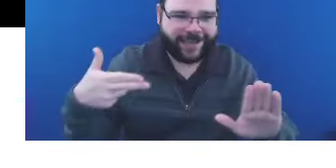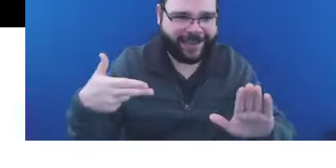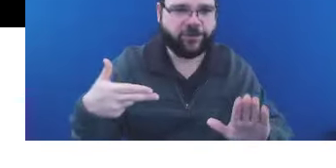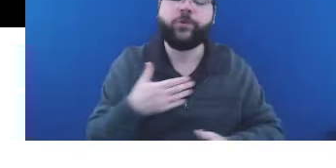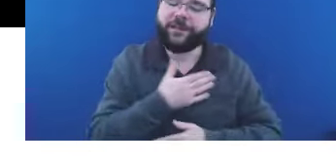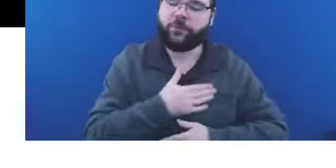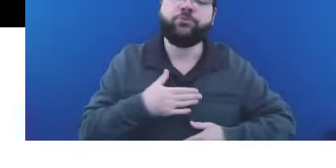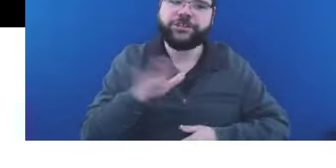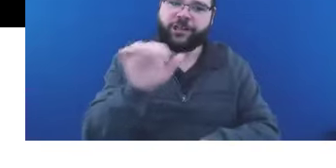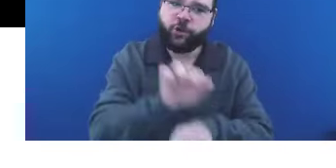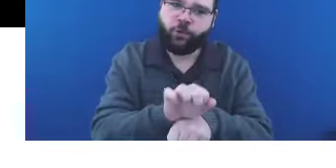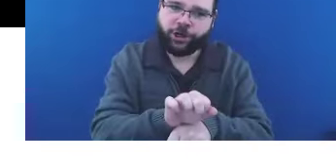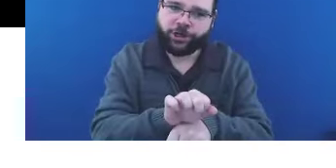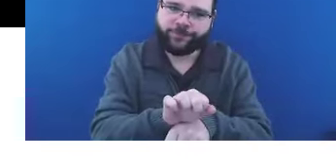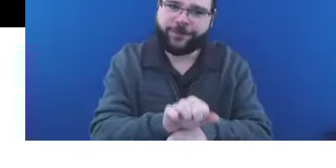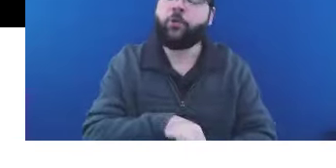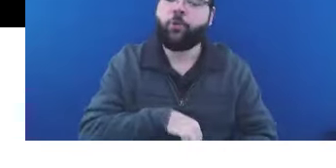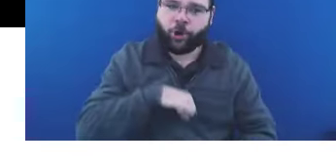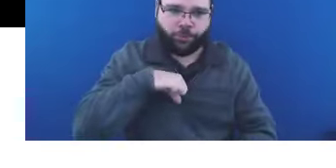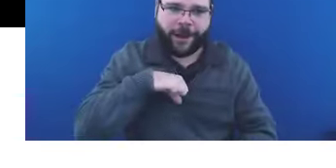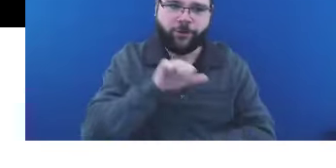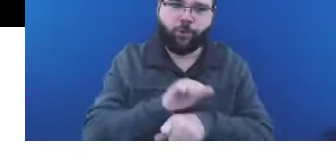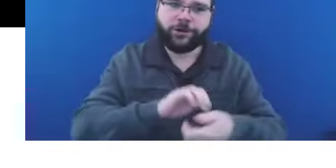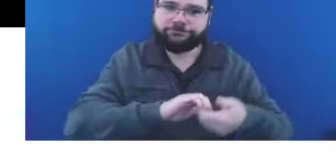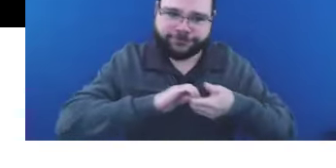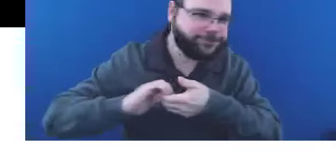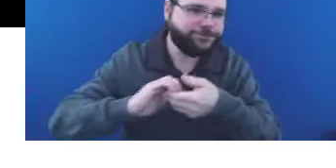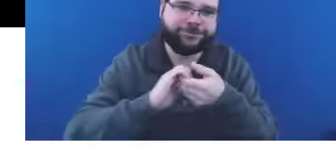really appreciate you and are proud to work with you on this goal.